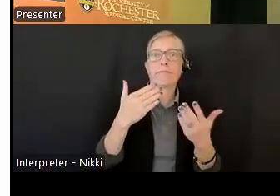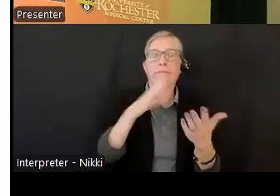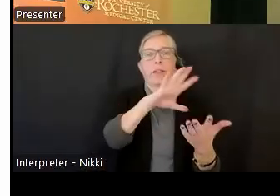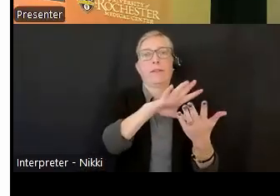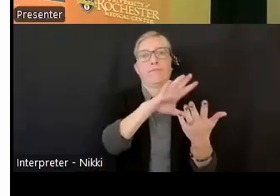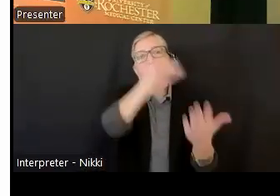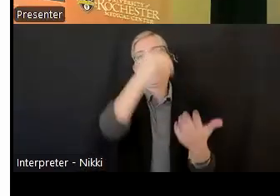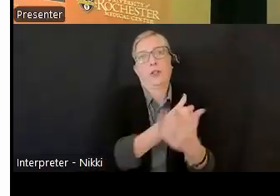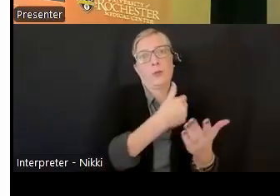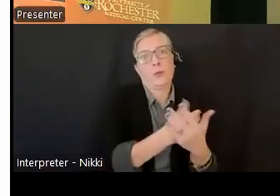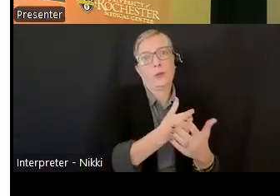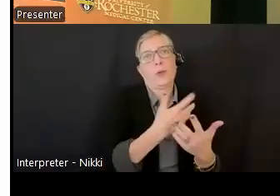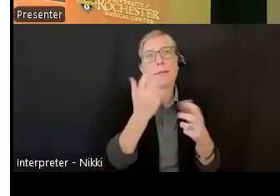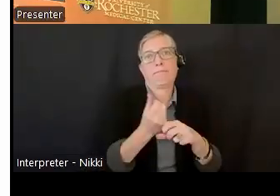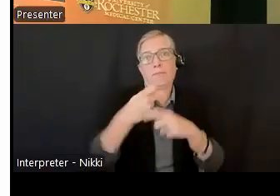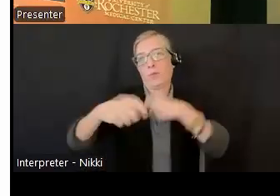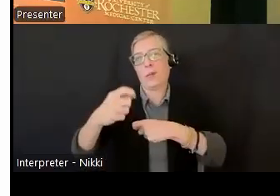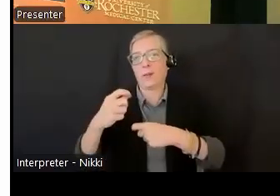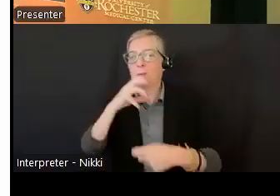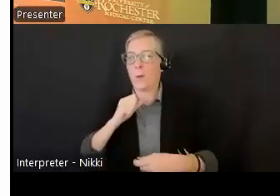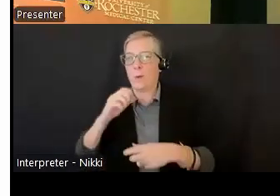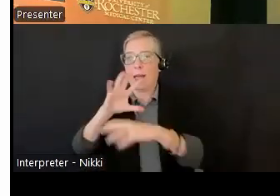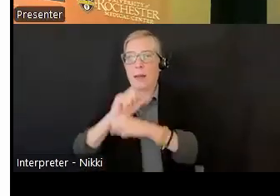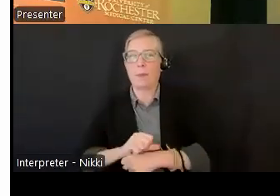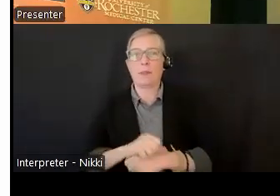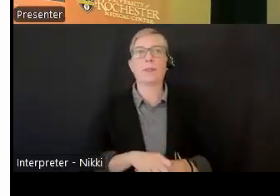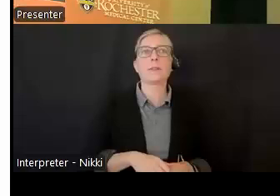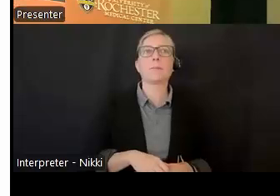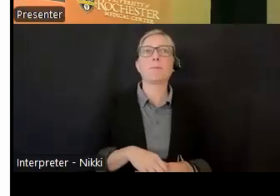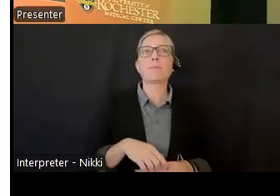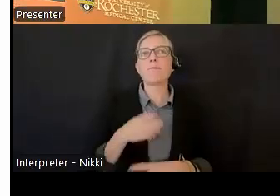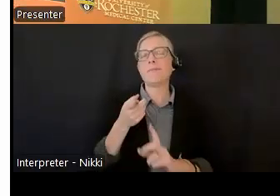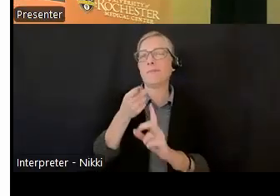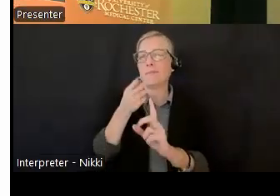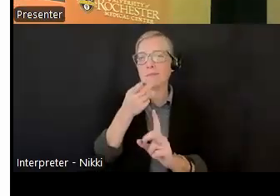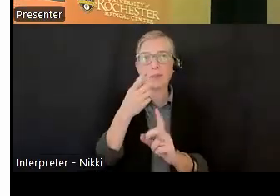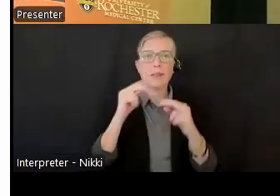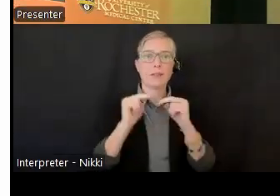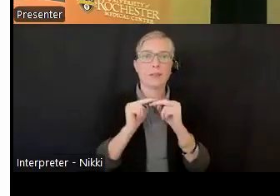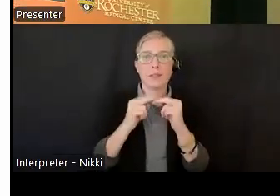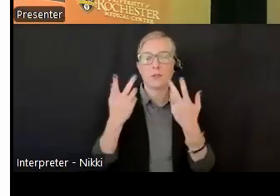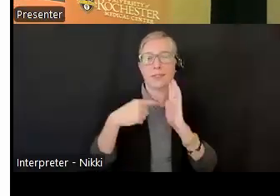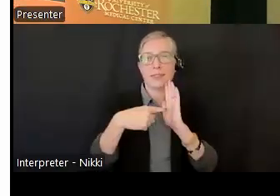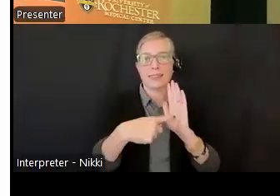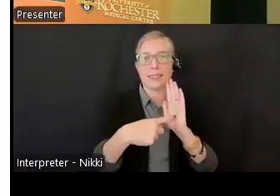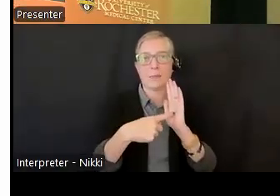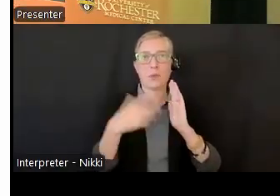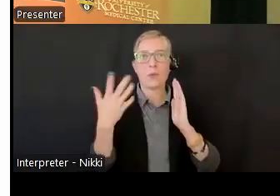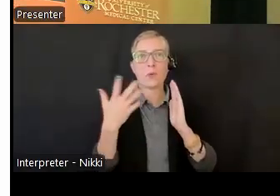And here is a side-by-side of just an example of what the digital platform may provide and treatment as usual may provide.